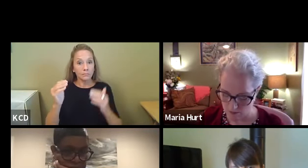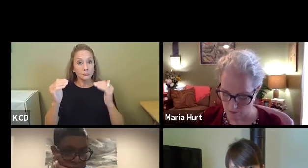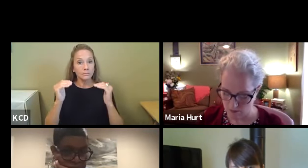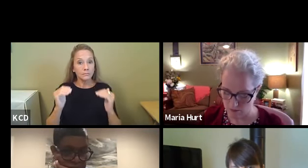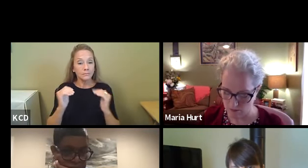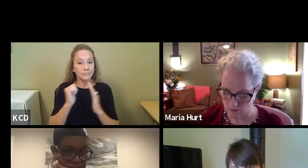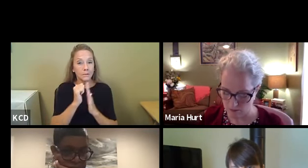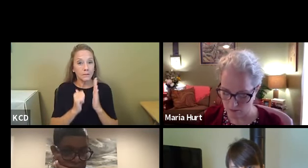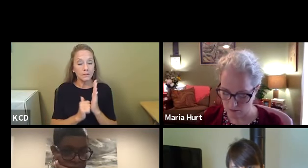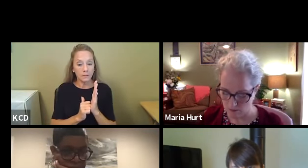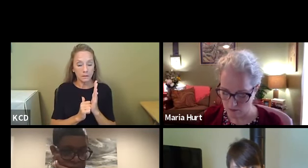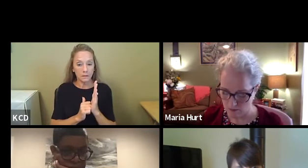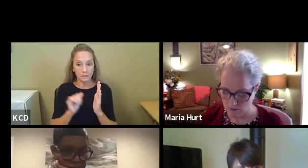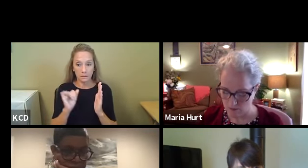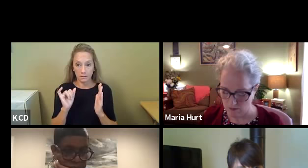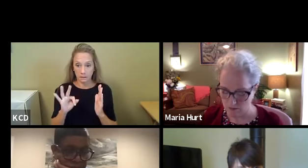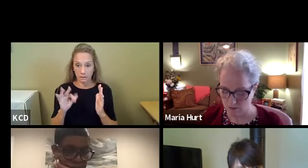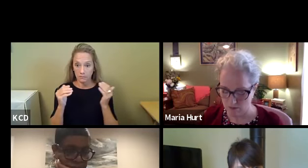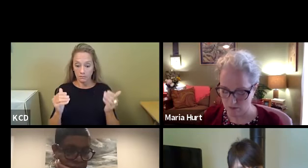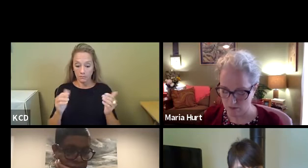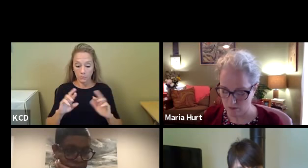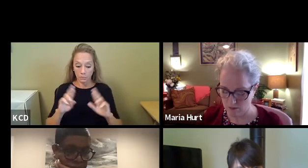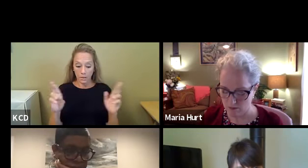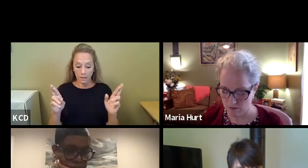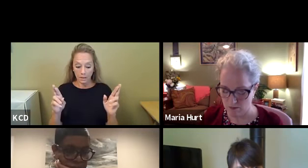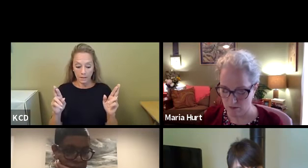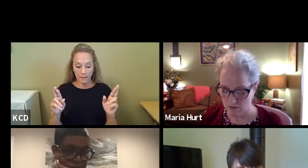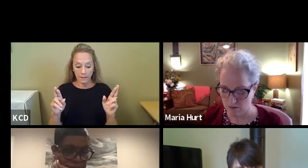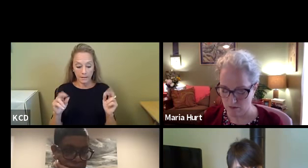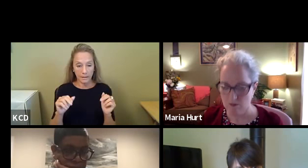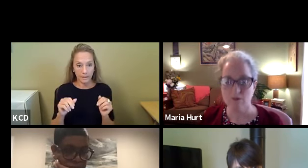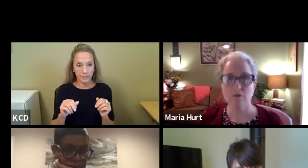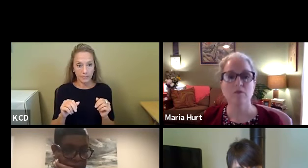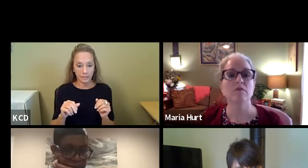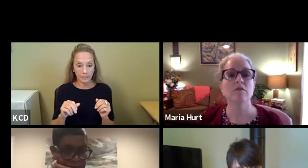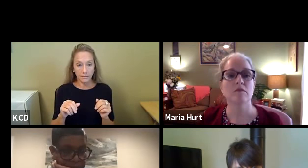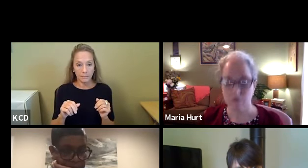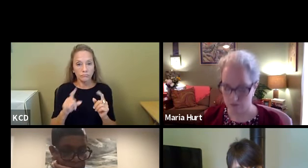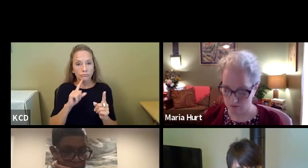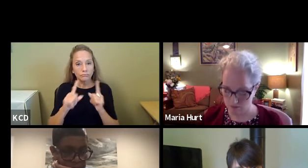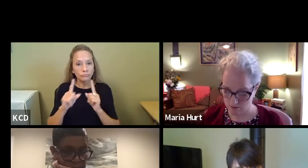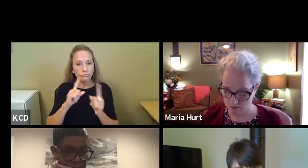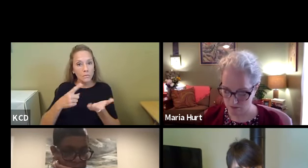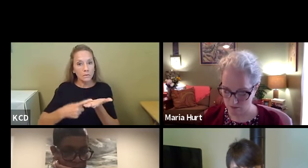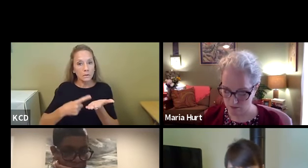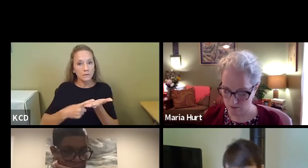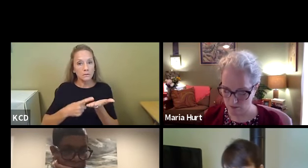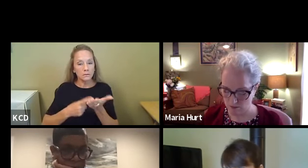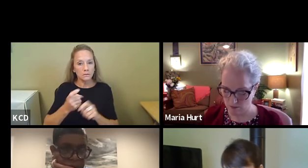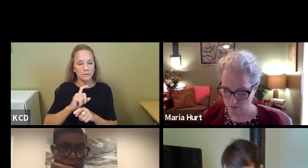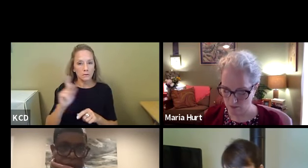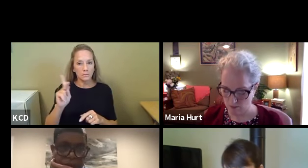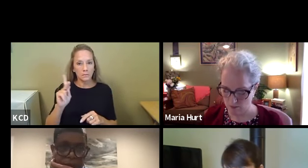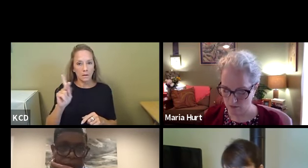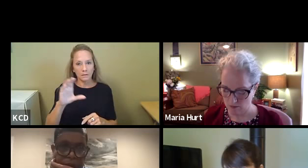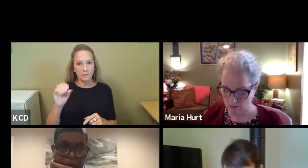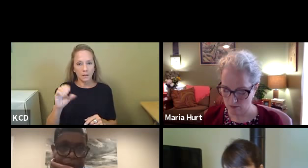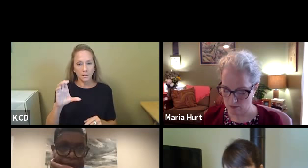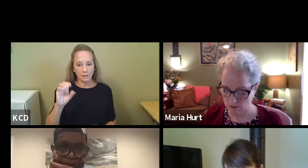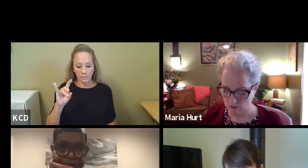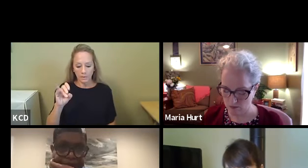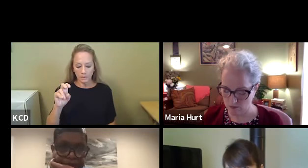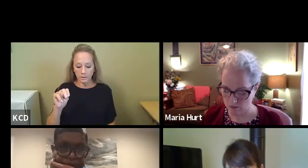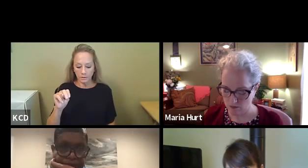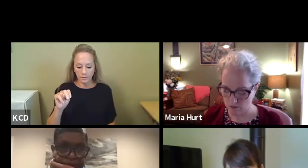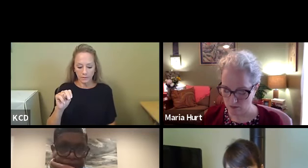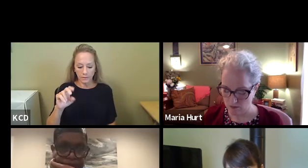business, if we are ready, is a talk or discussion from Knox County Commission Chair Larson Jay.